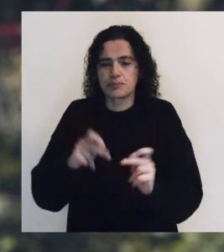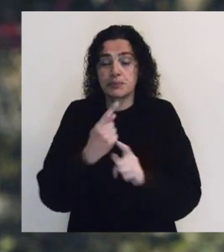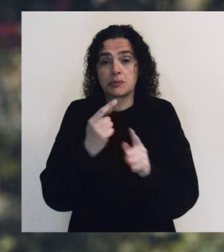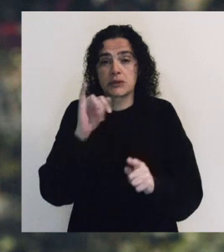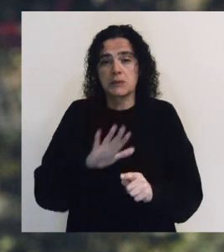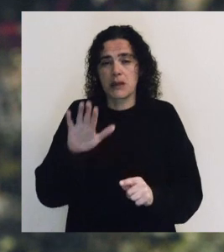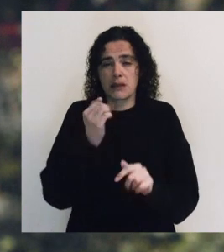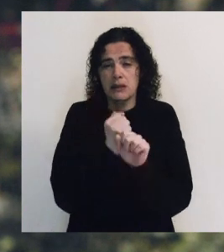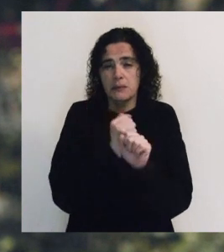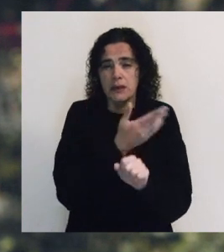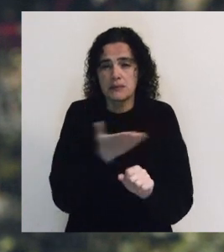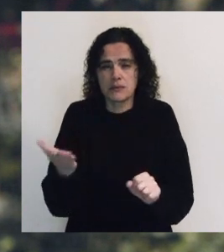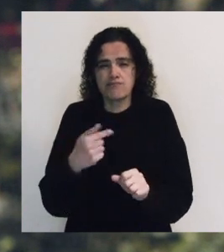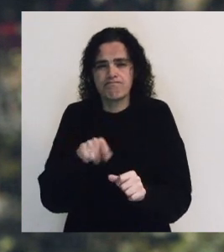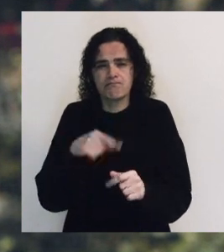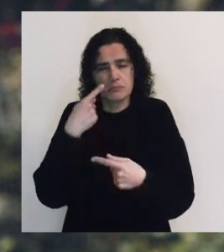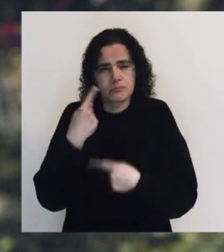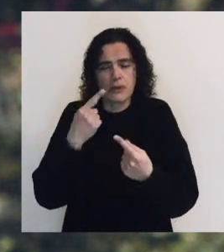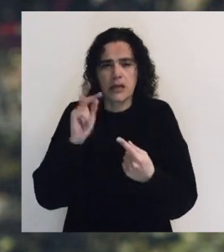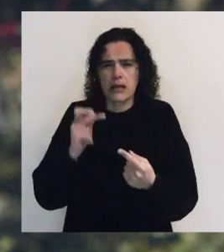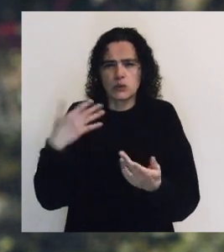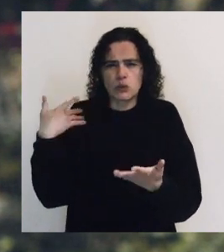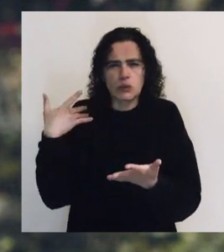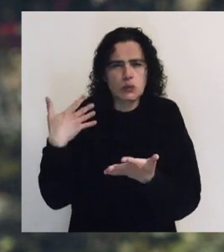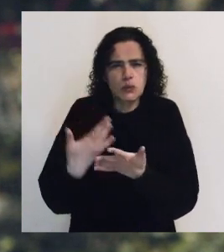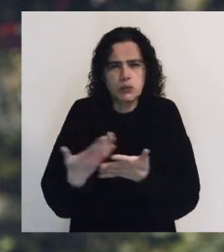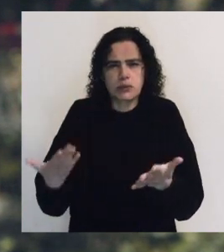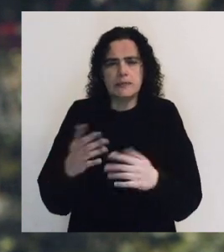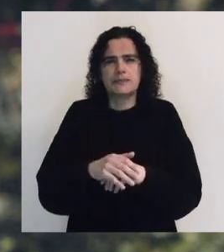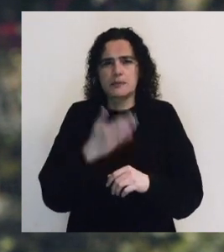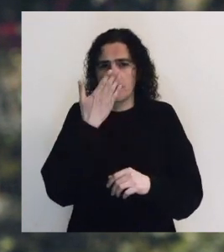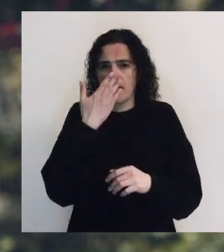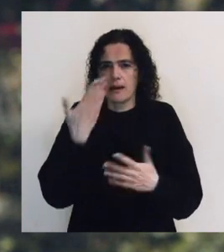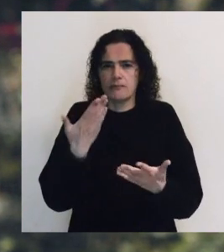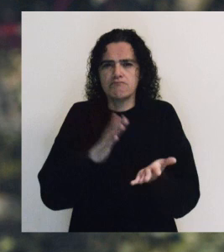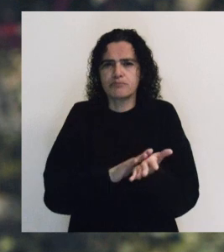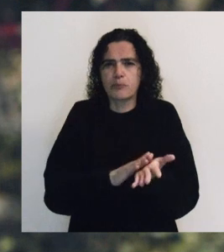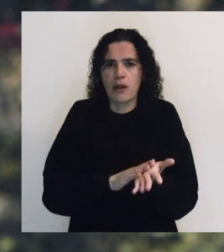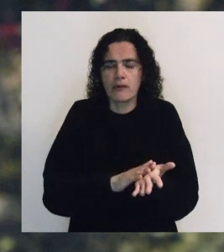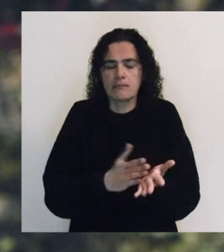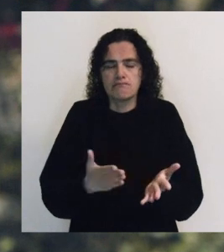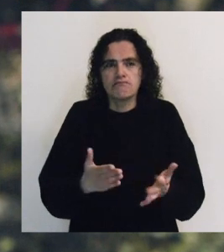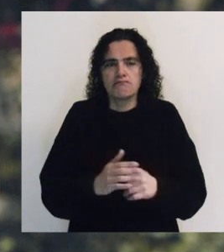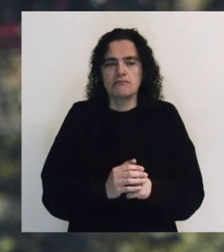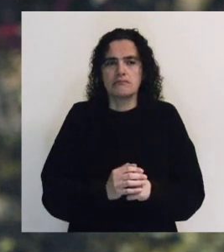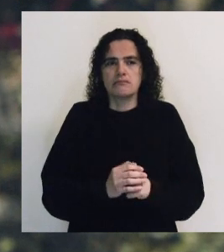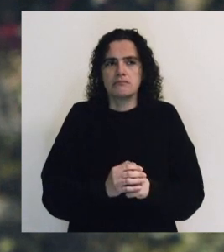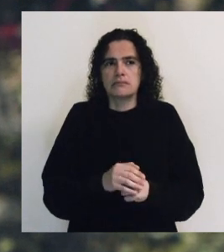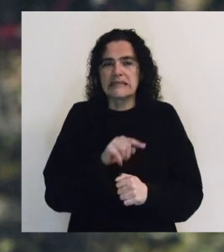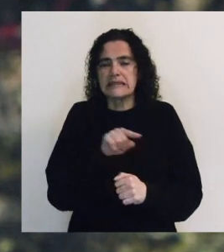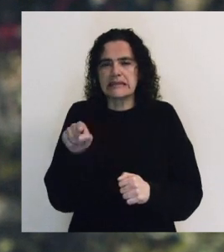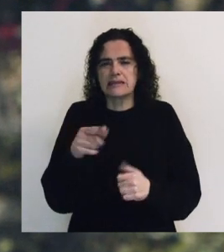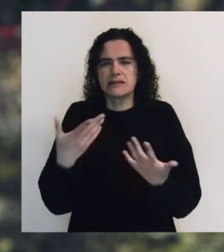these images, this work, will stand for many, many years as almost testimony